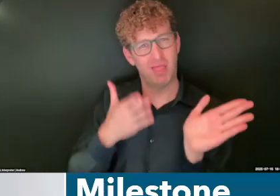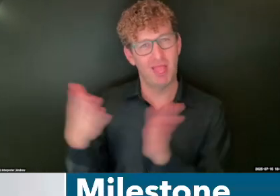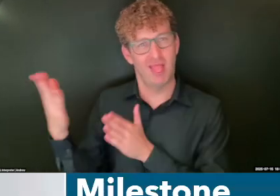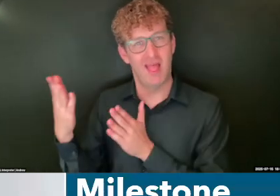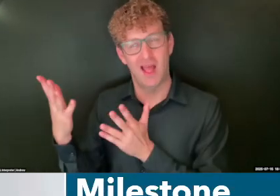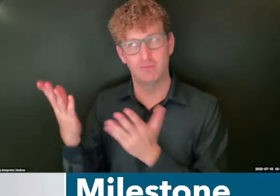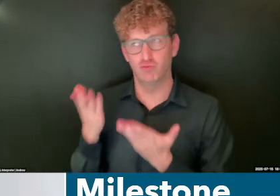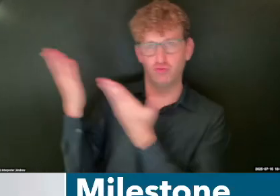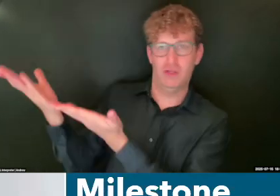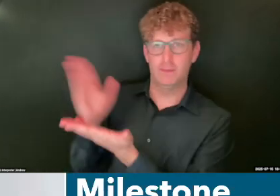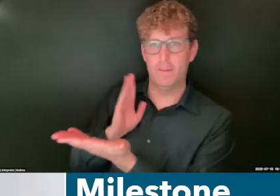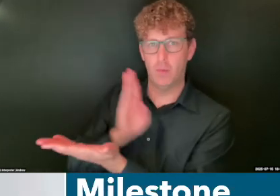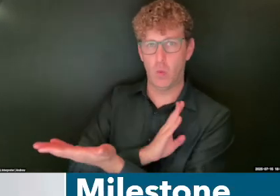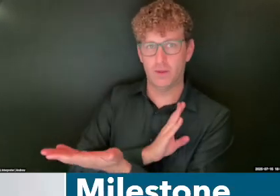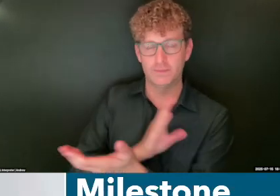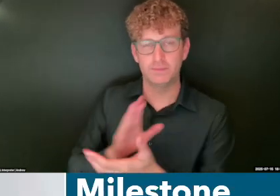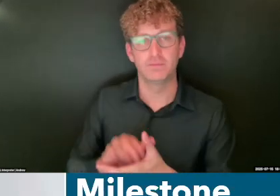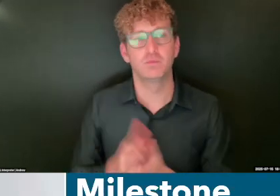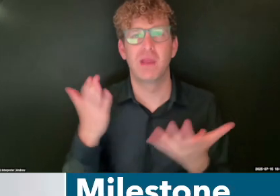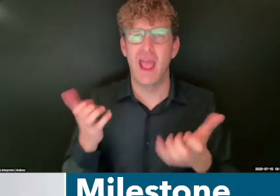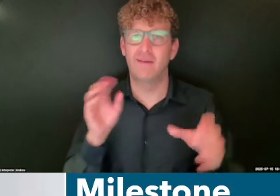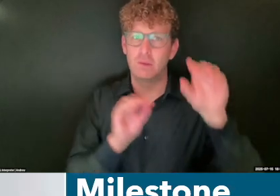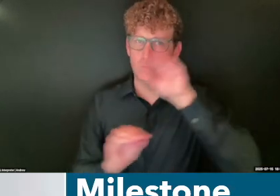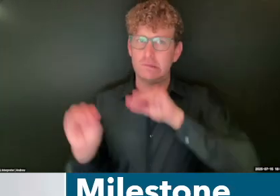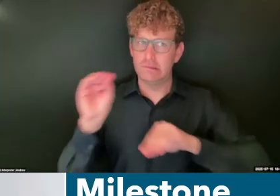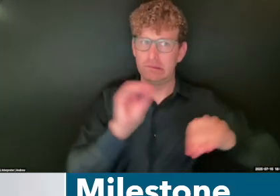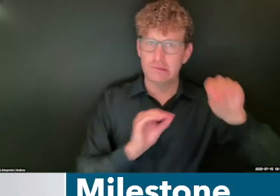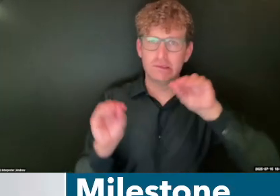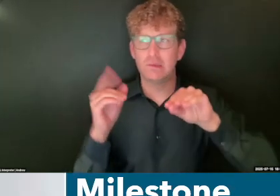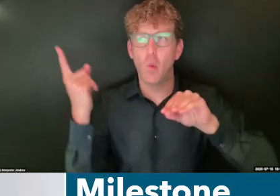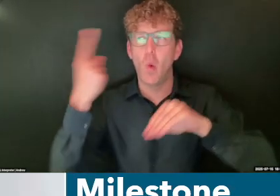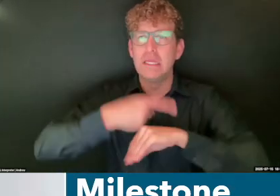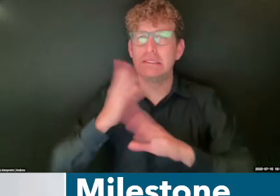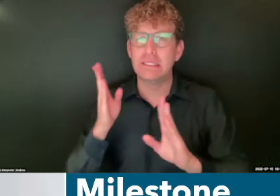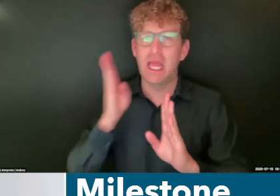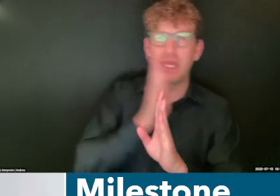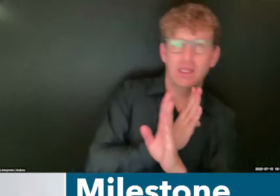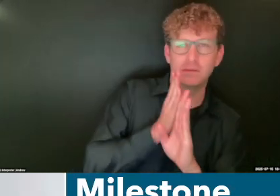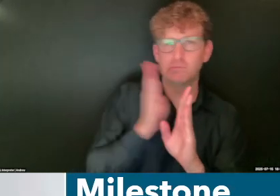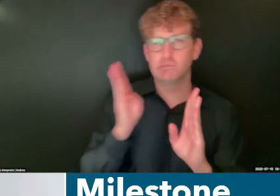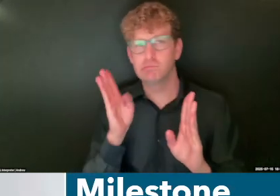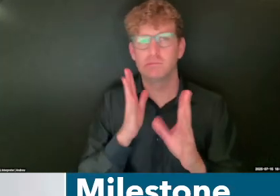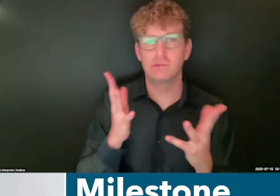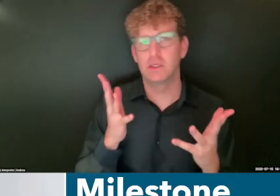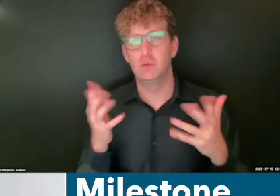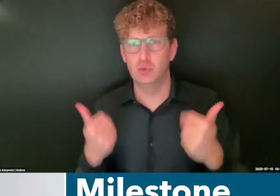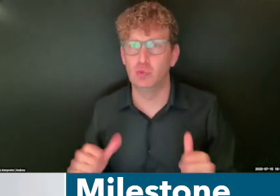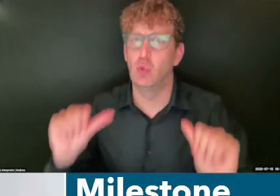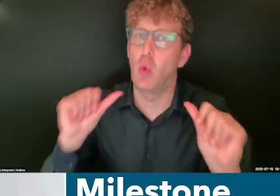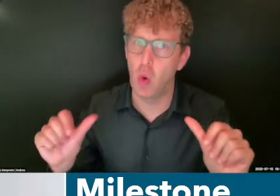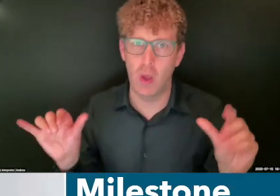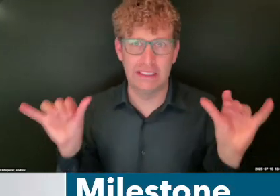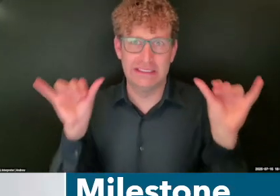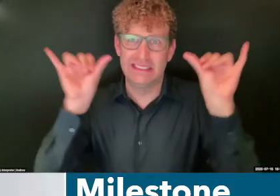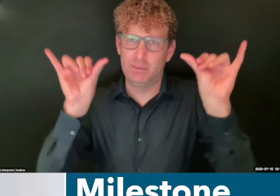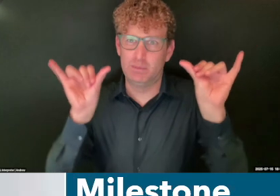also may need to shift things around a day or two, but we do our best to keep consistent with